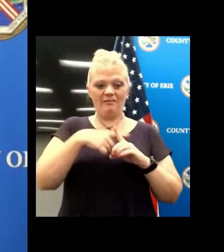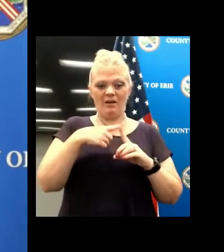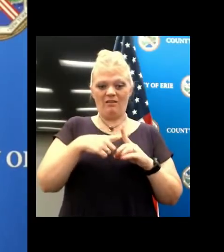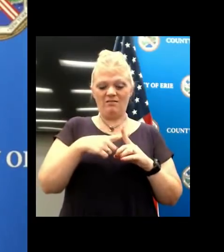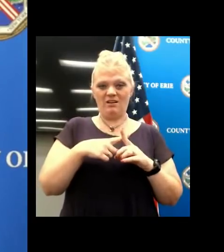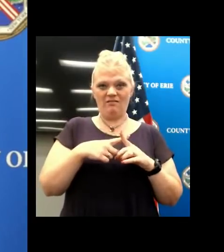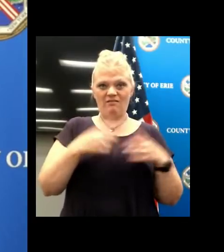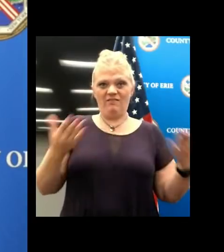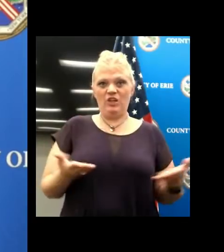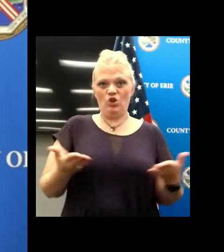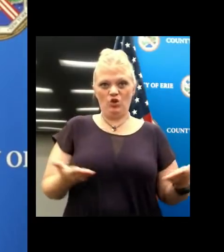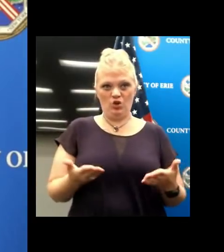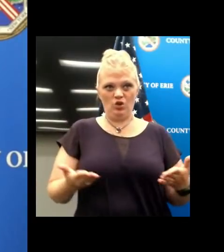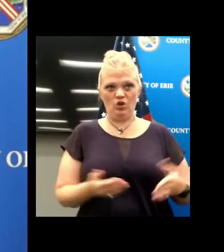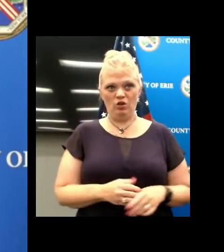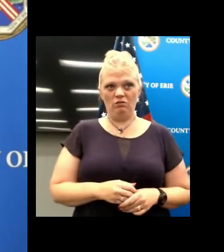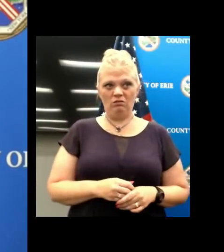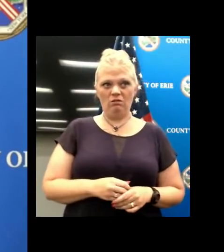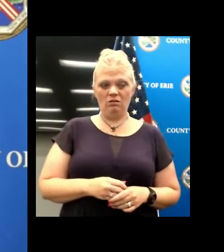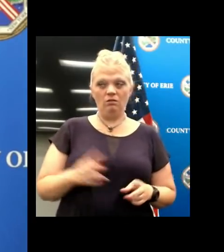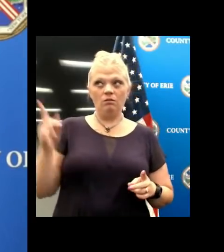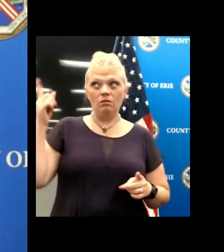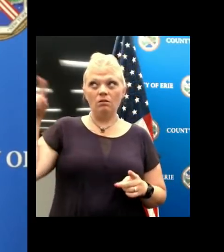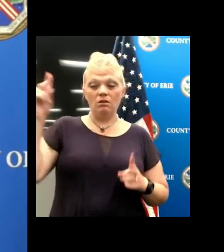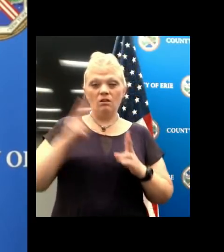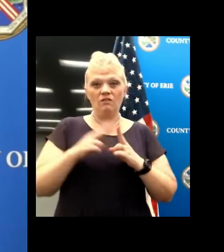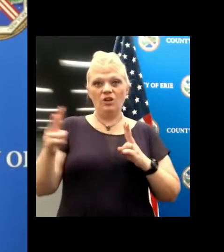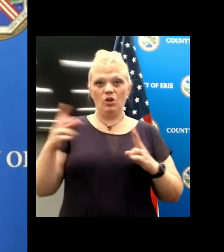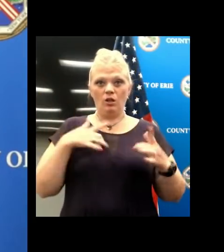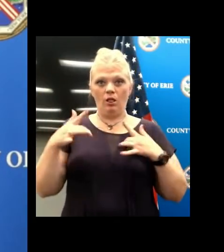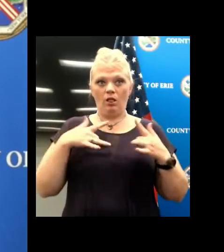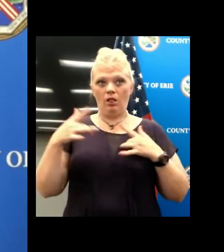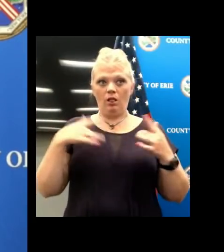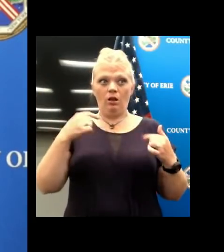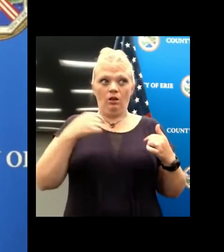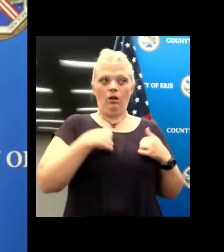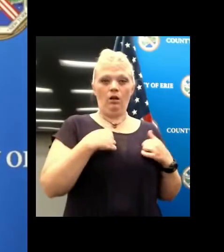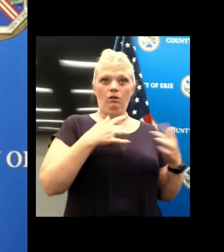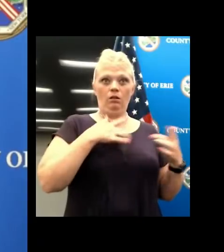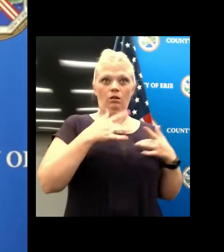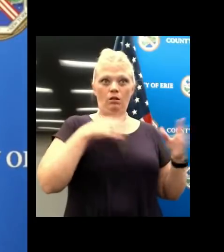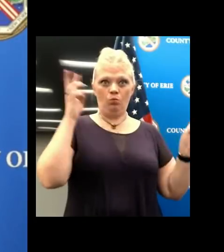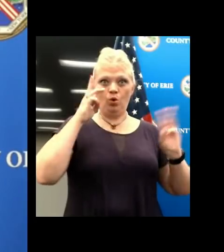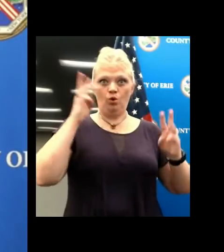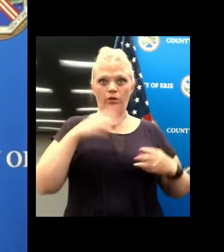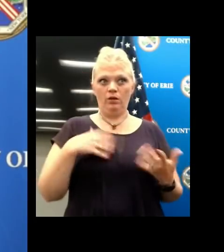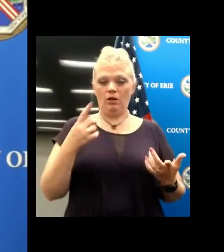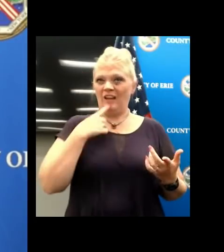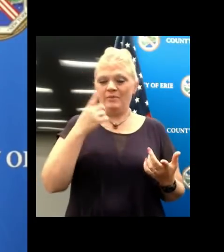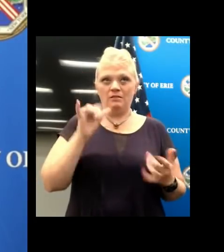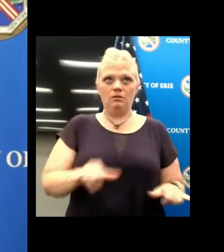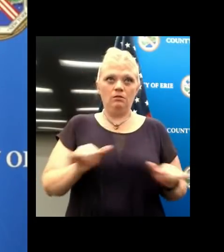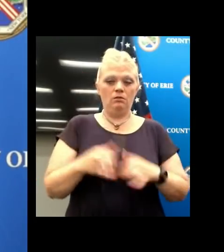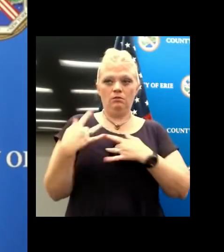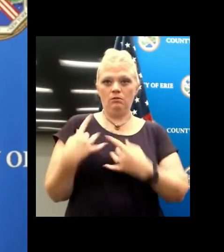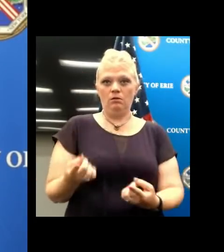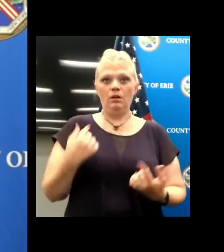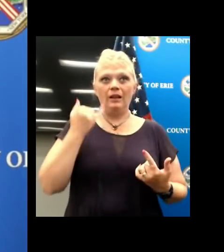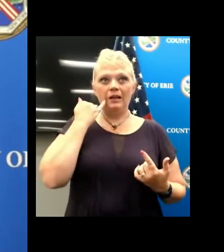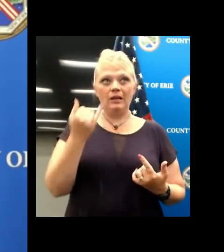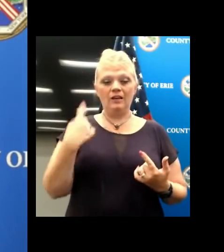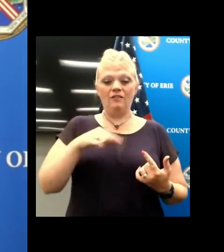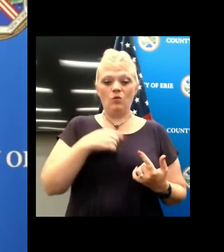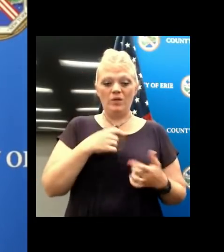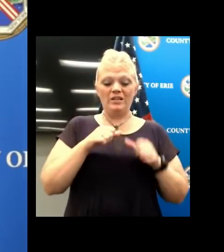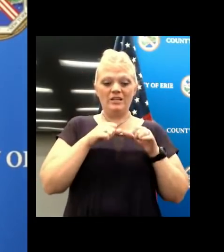here. And they are very worried, and I'm worried, and I've been saying this for quite some time now, that if we continue to grow